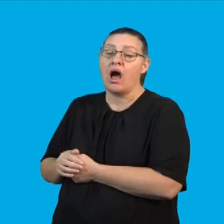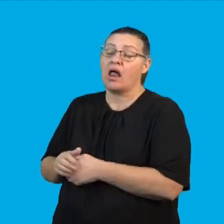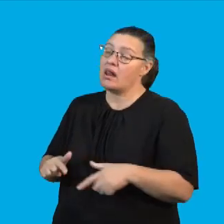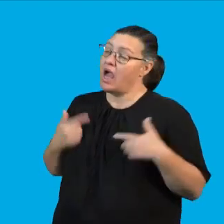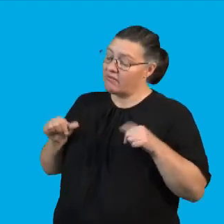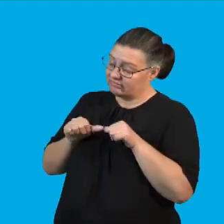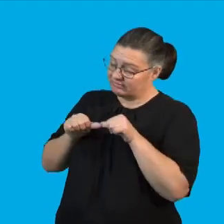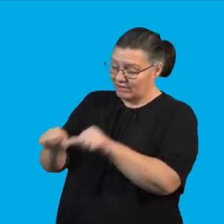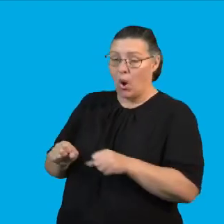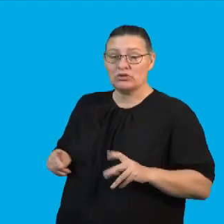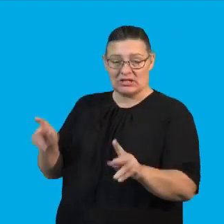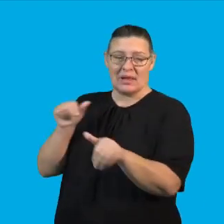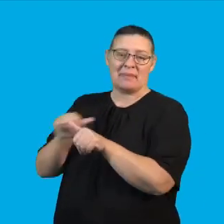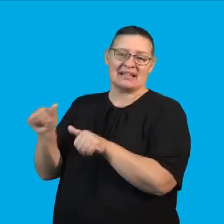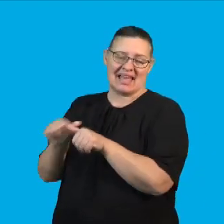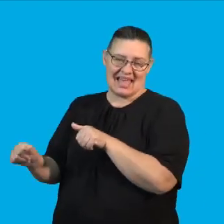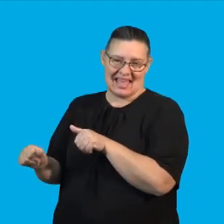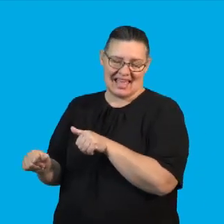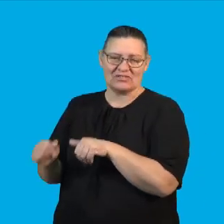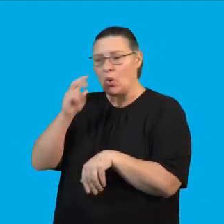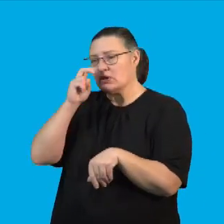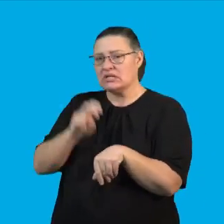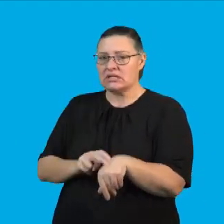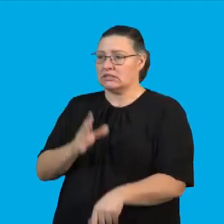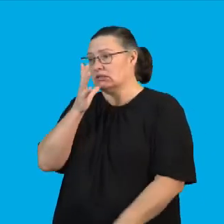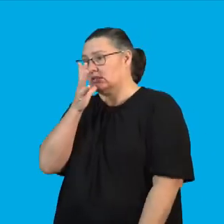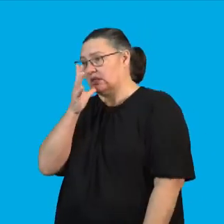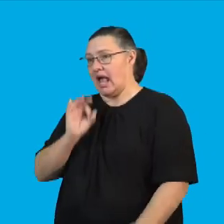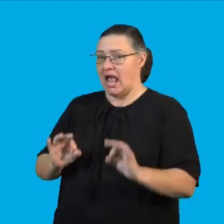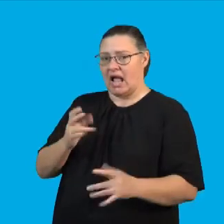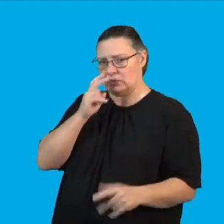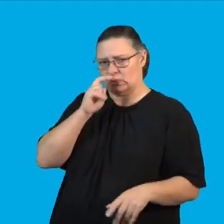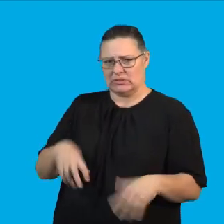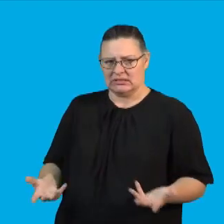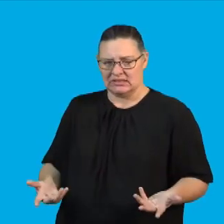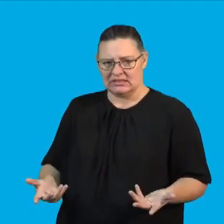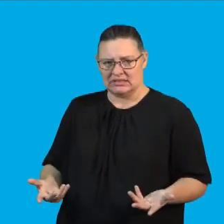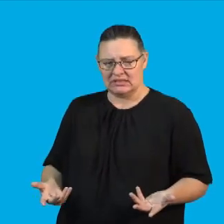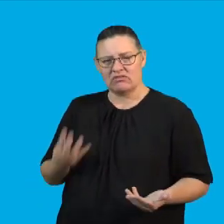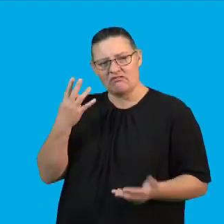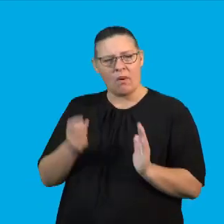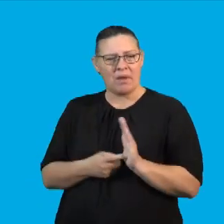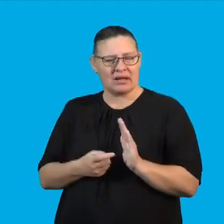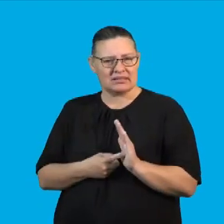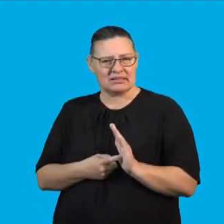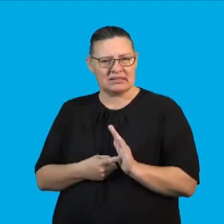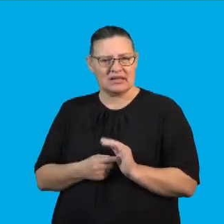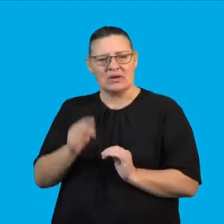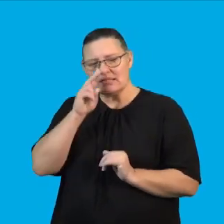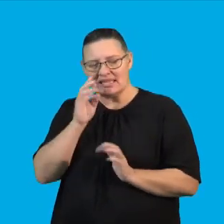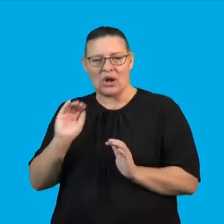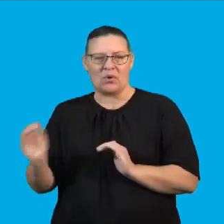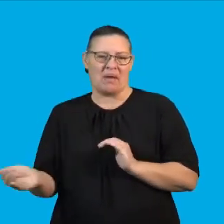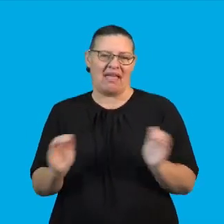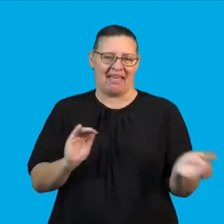Pigeons thus have a better chance of survival, so don't have, or they don't need to produce many eggs. You can see for